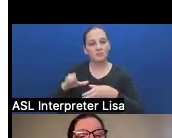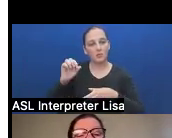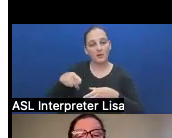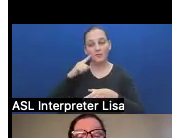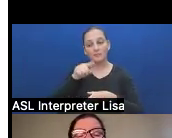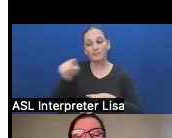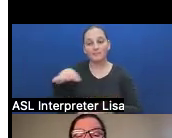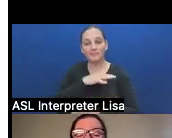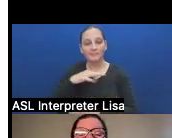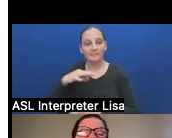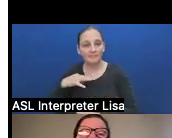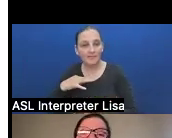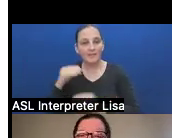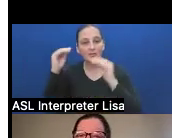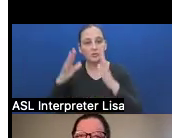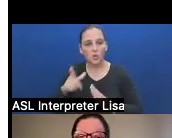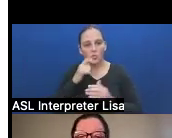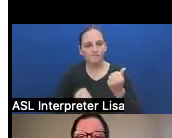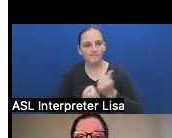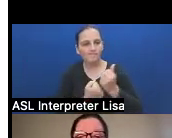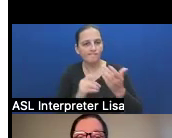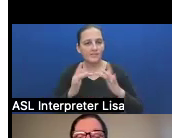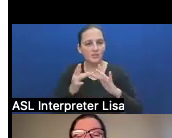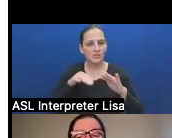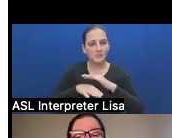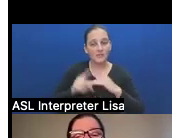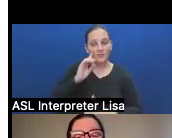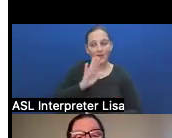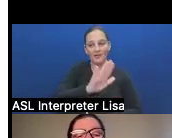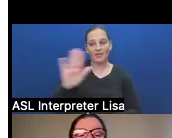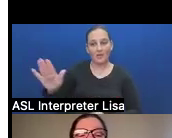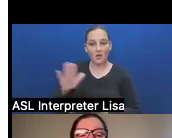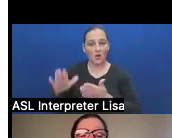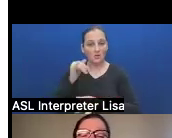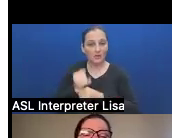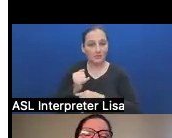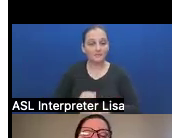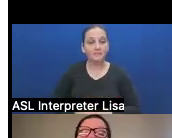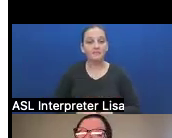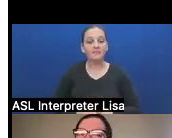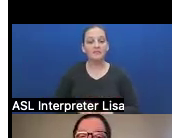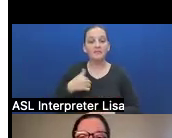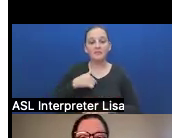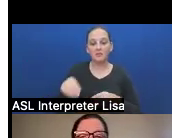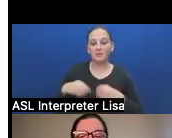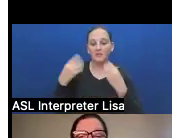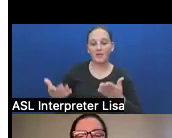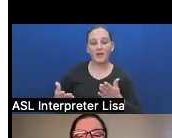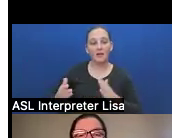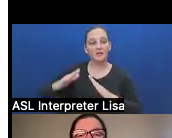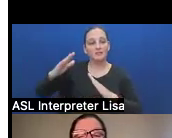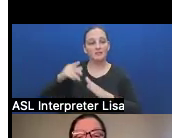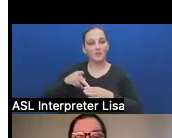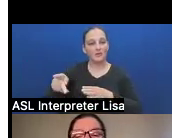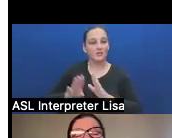who support digital accessibility on their campuses. To do this, we provide a series of professional development